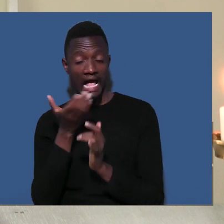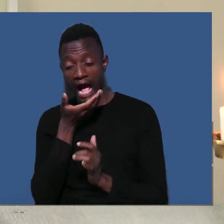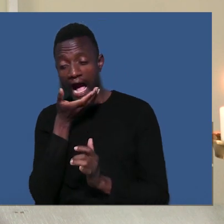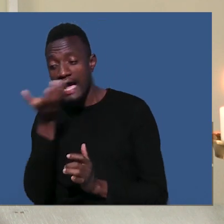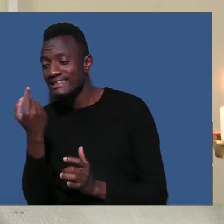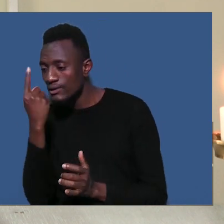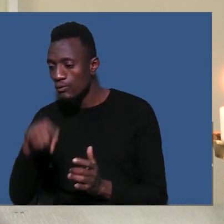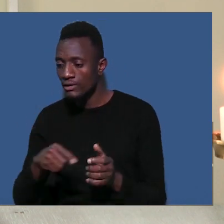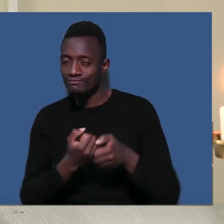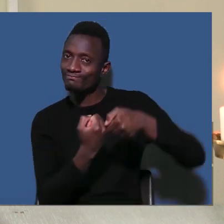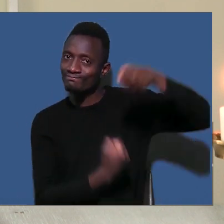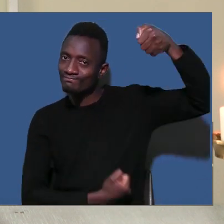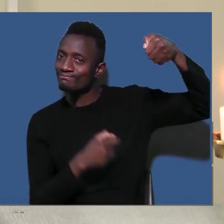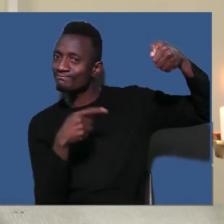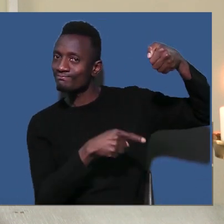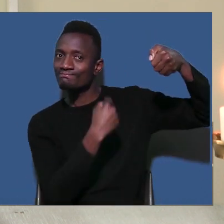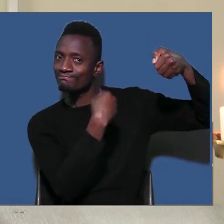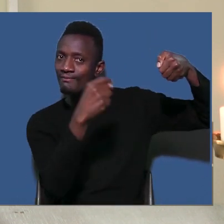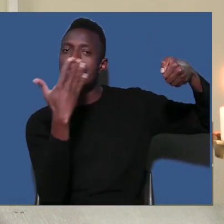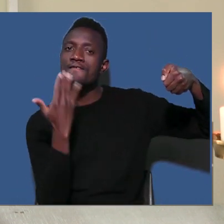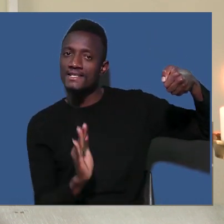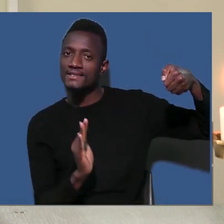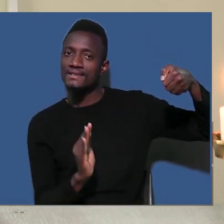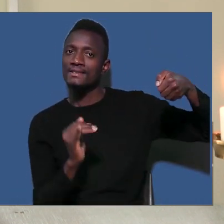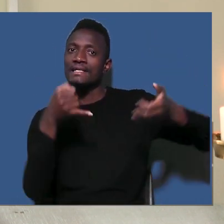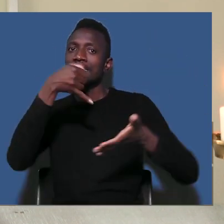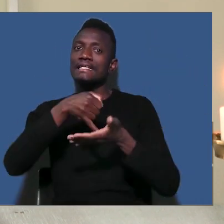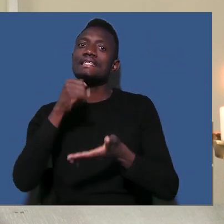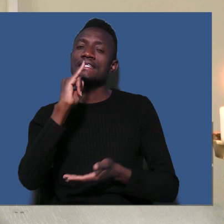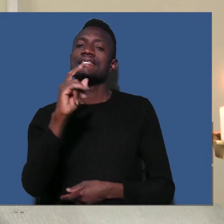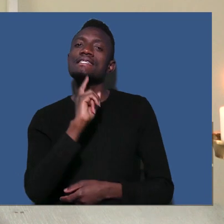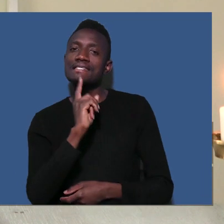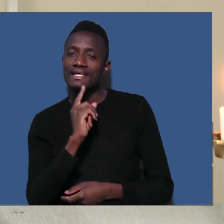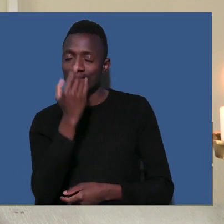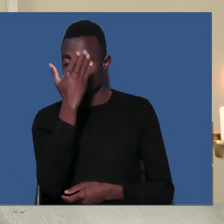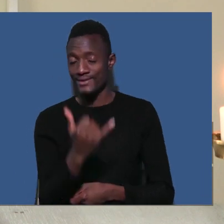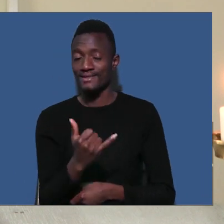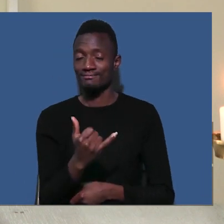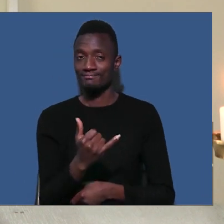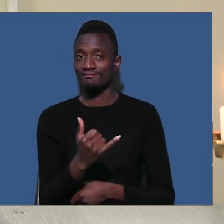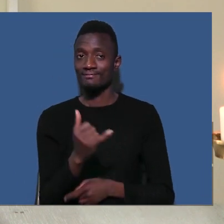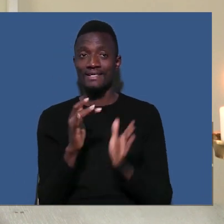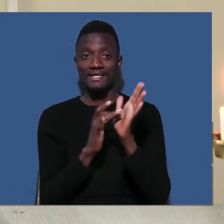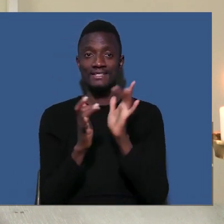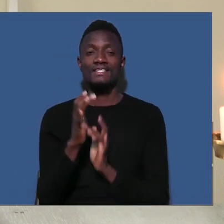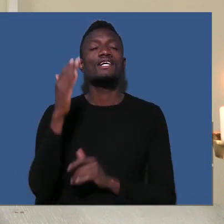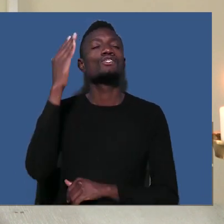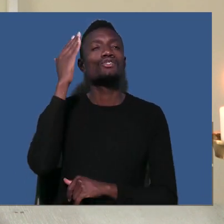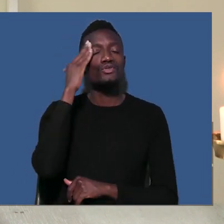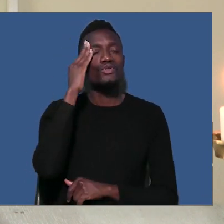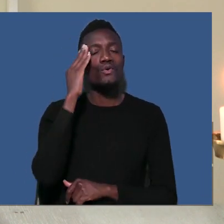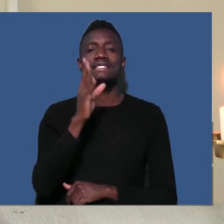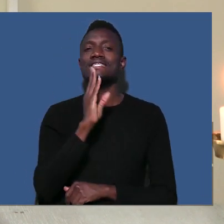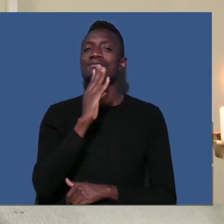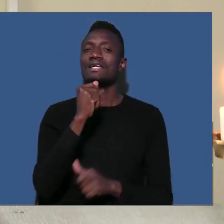is written, it is written, it is said, it's because he knew what he was speaking about.